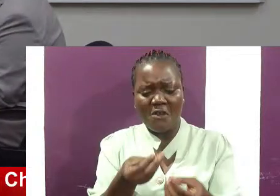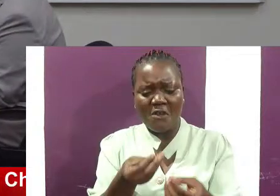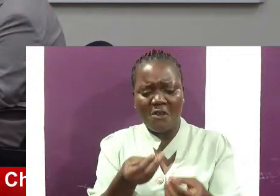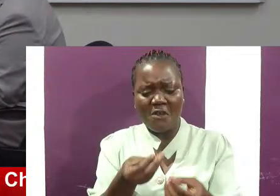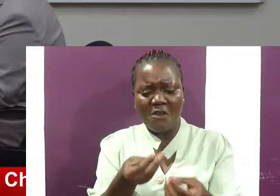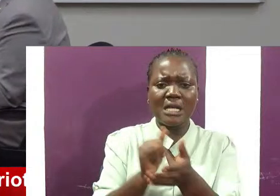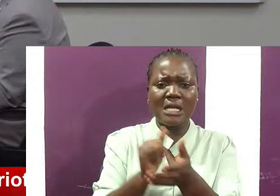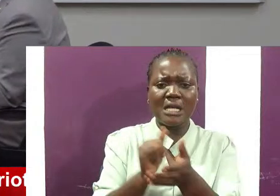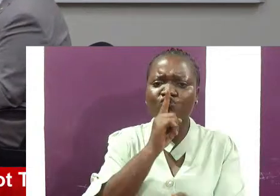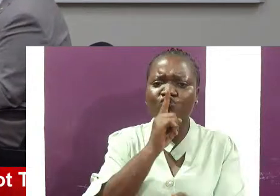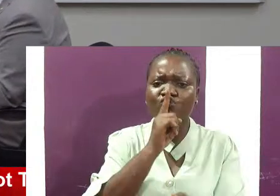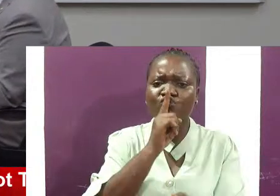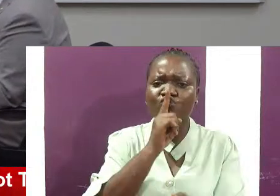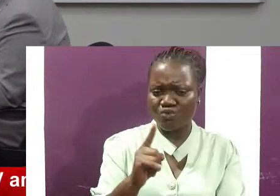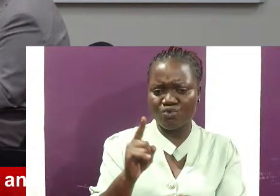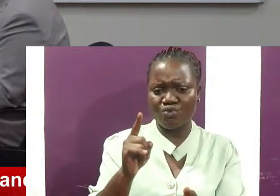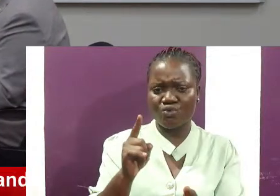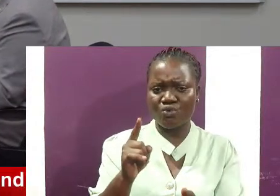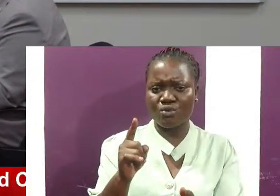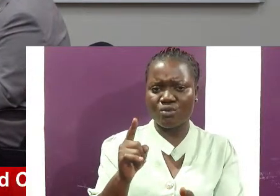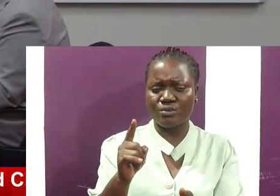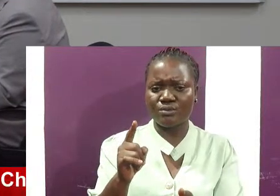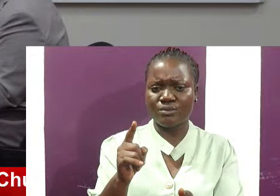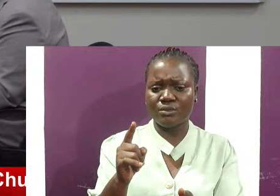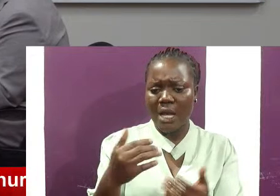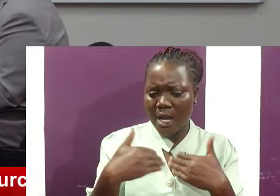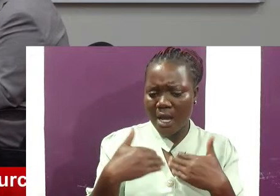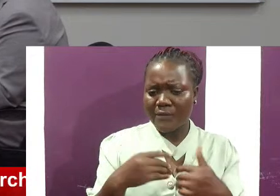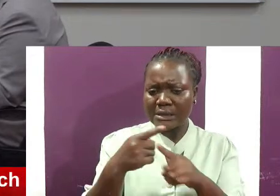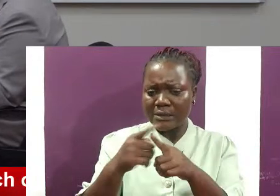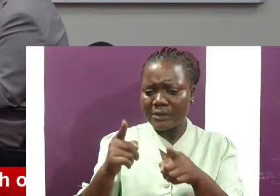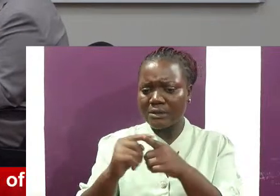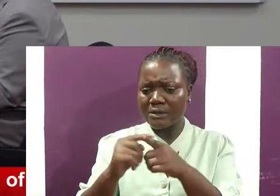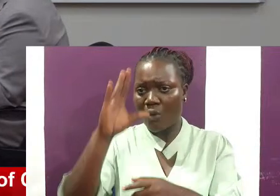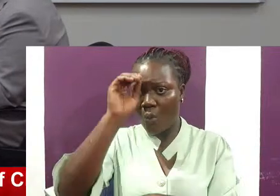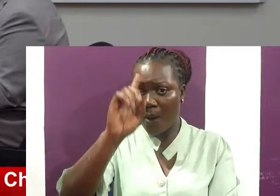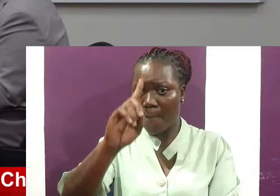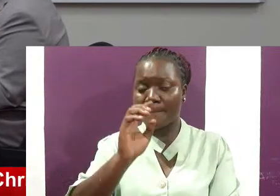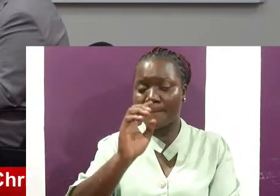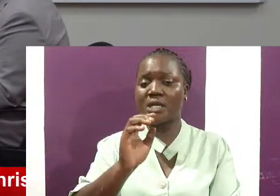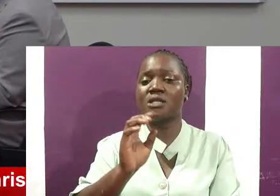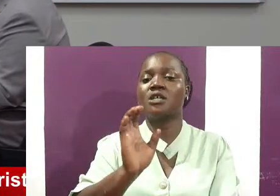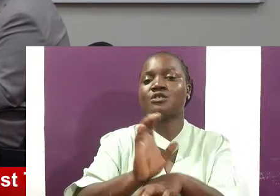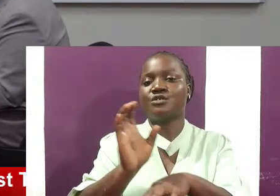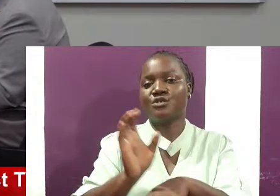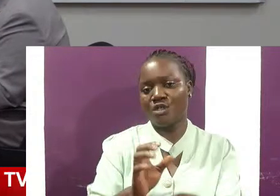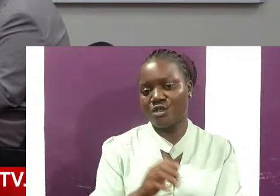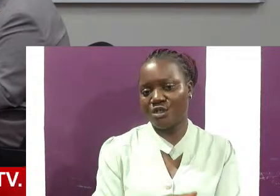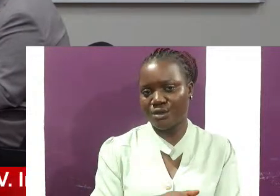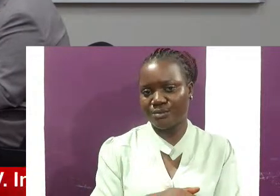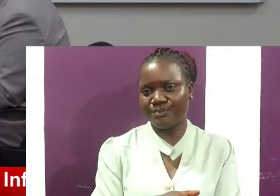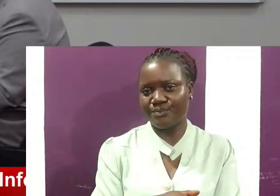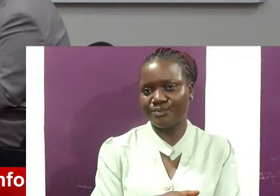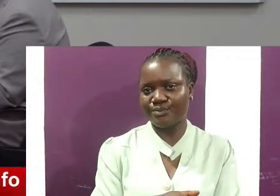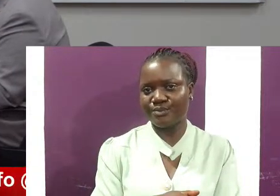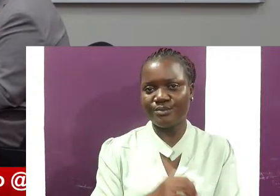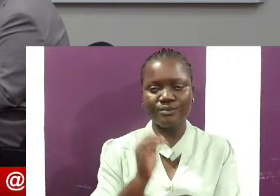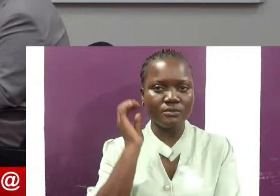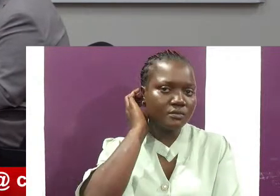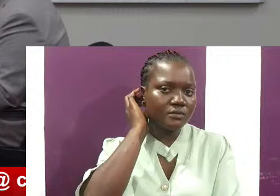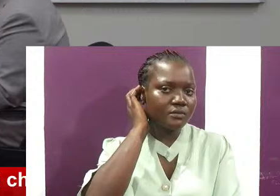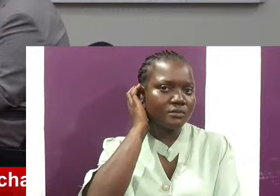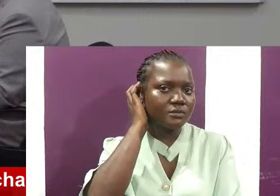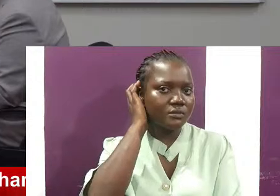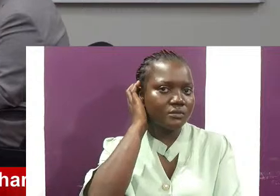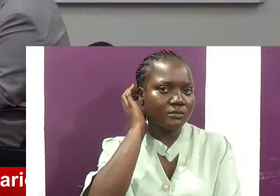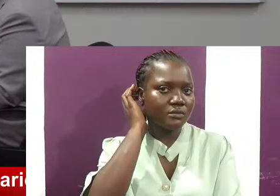done and not have all of these different denominations. Let's just have the one church that he established. My mind is drawn to the